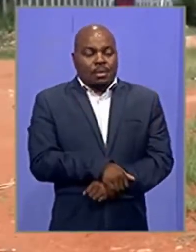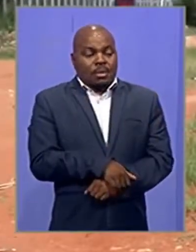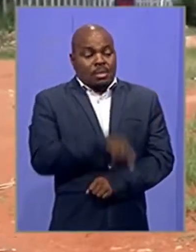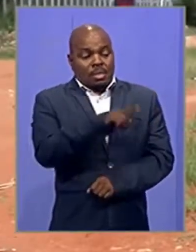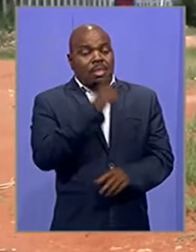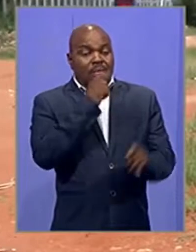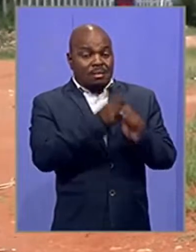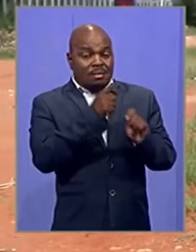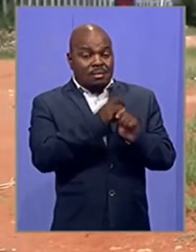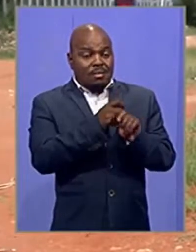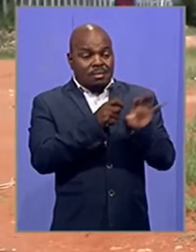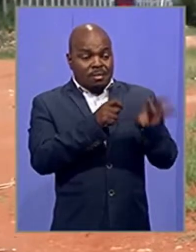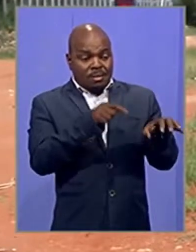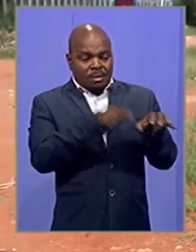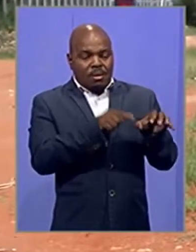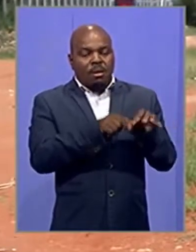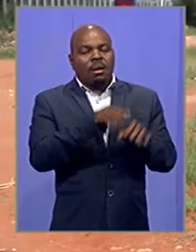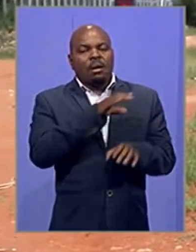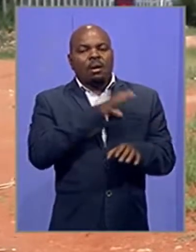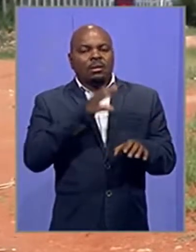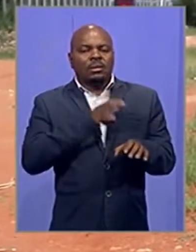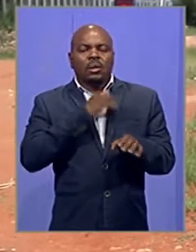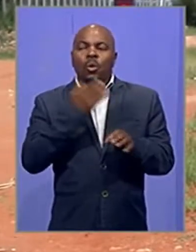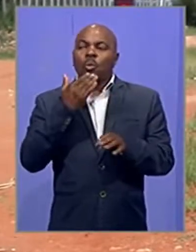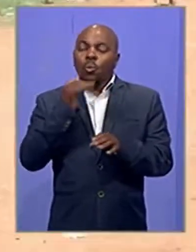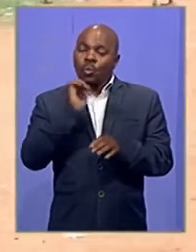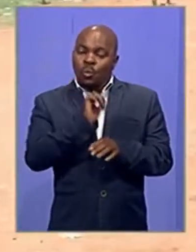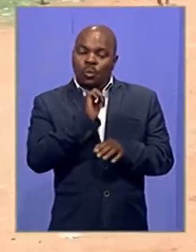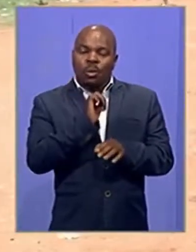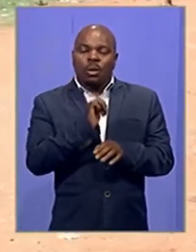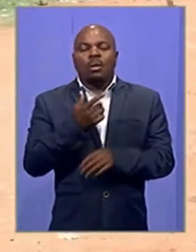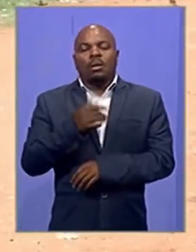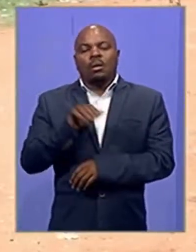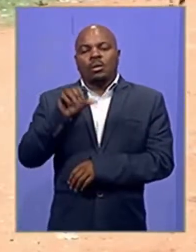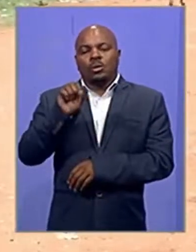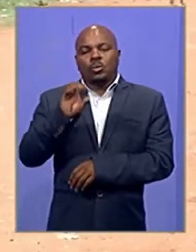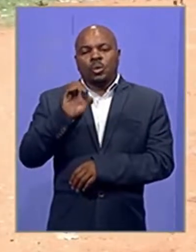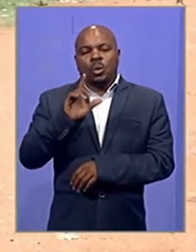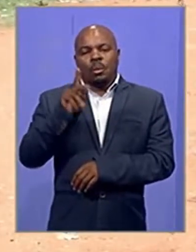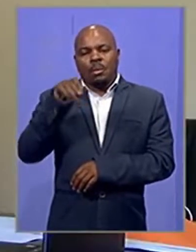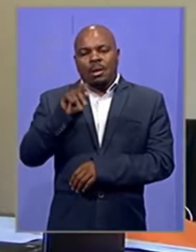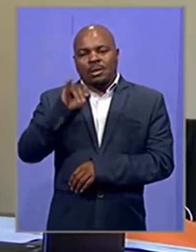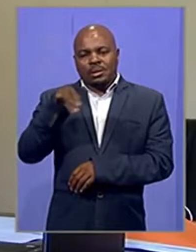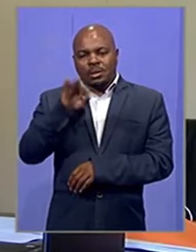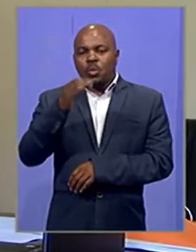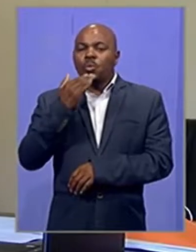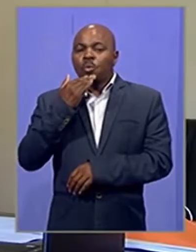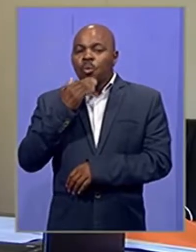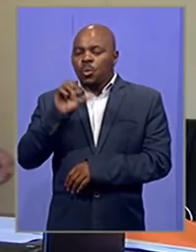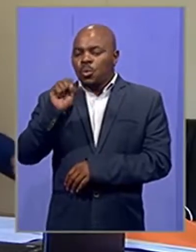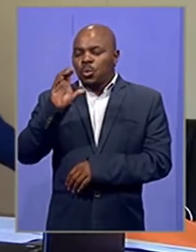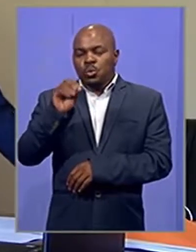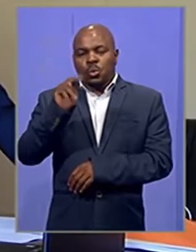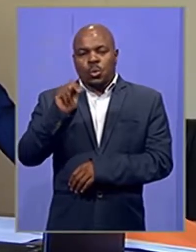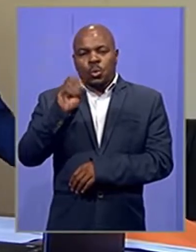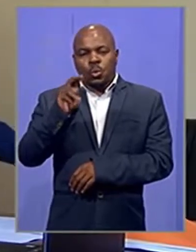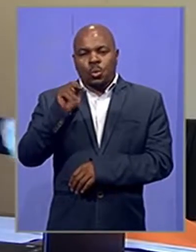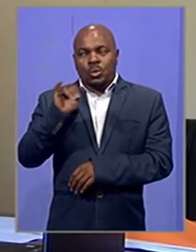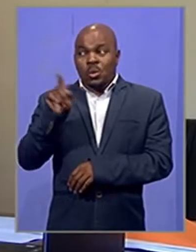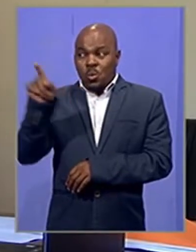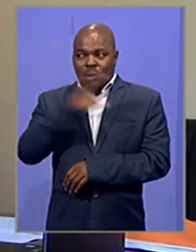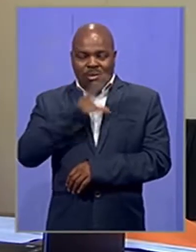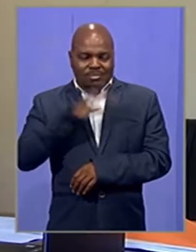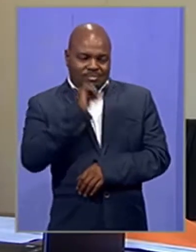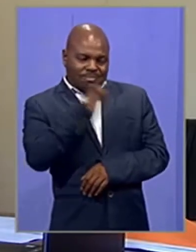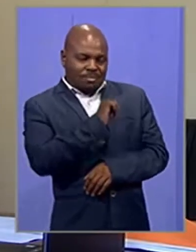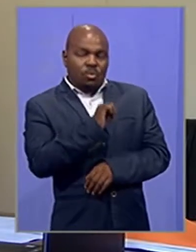baipei le ka fa tlase ga boeteledipele jwa meiara wa Sol Plaatje Kagiso Sonyoni jaaka mokhanselara. O